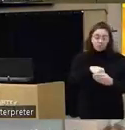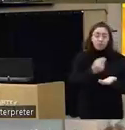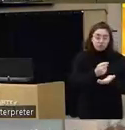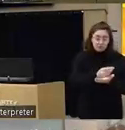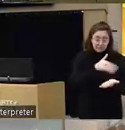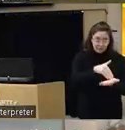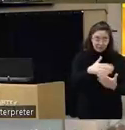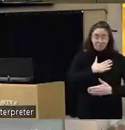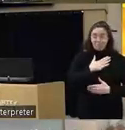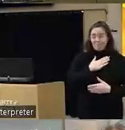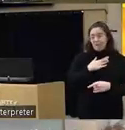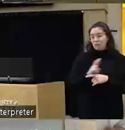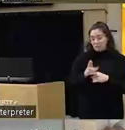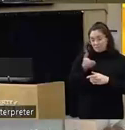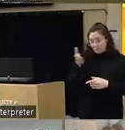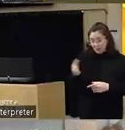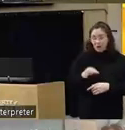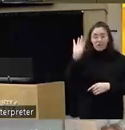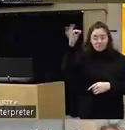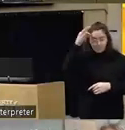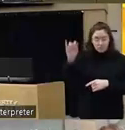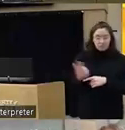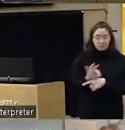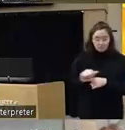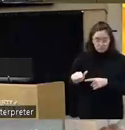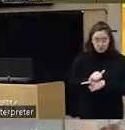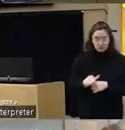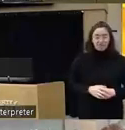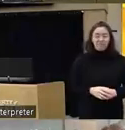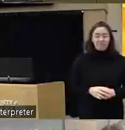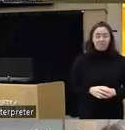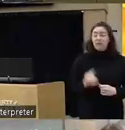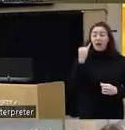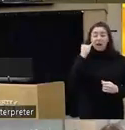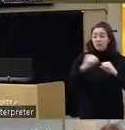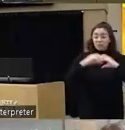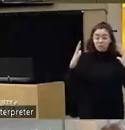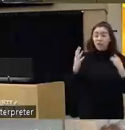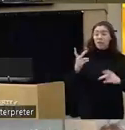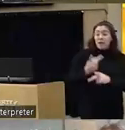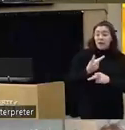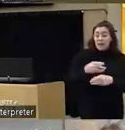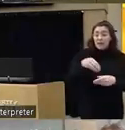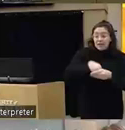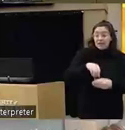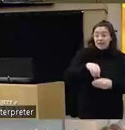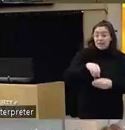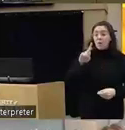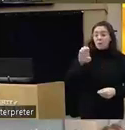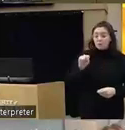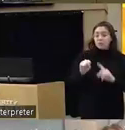my residency and fellowship training. And the idea is that much of the care can be done within the spokes, but there needs to